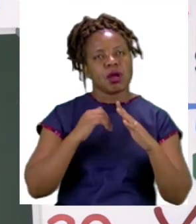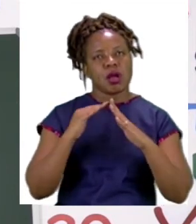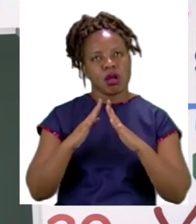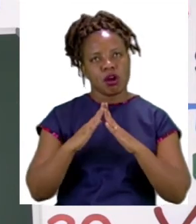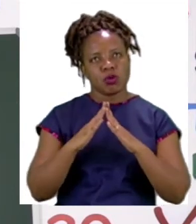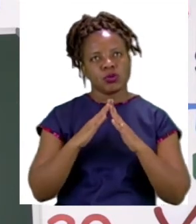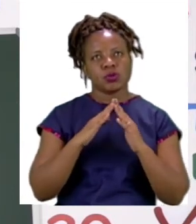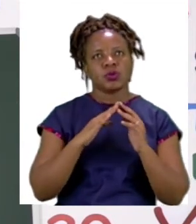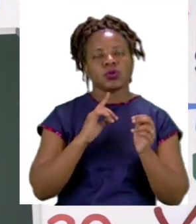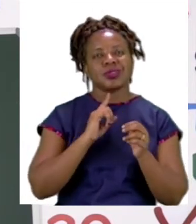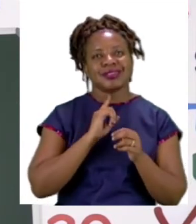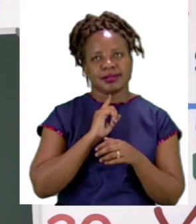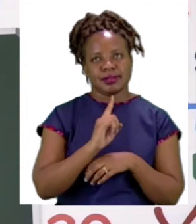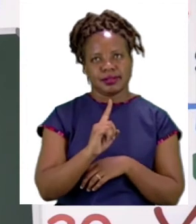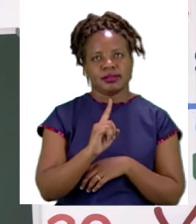is,